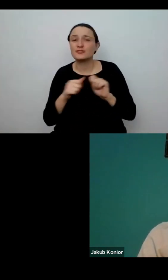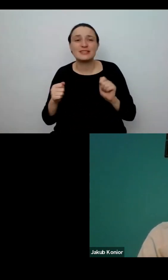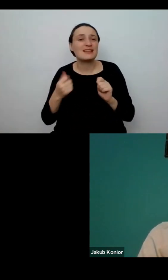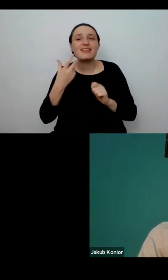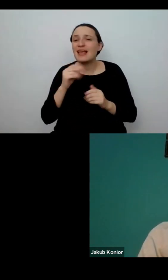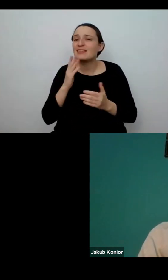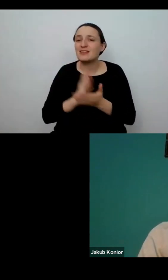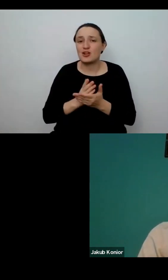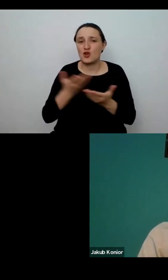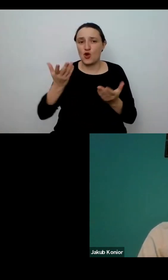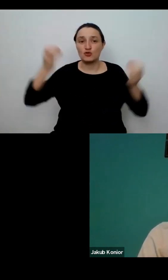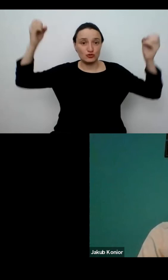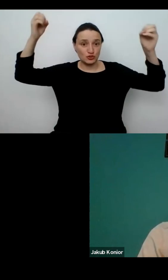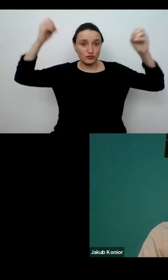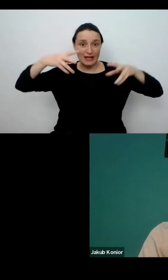illumination.